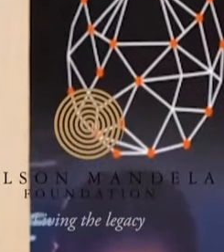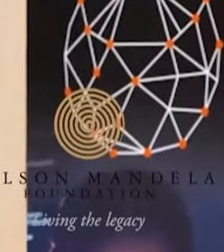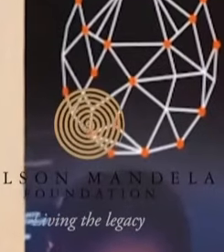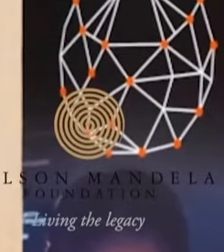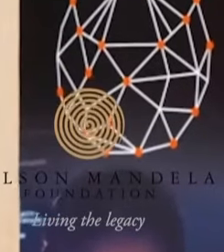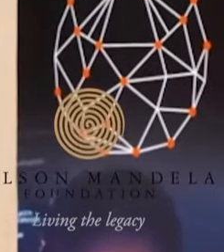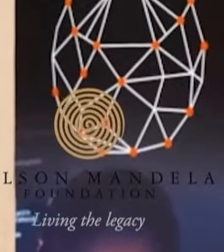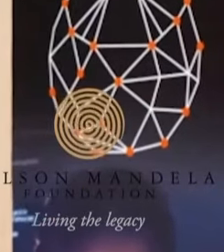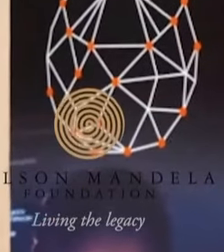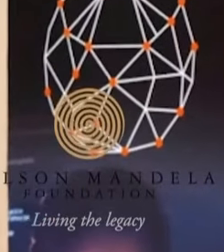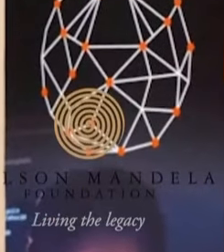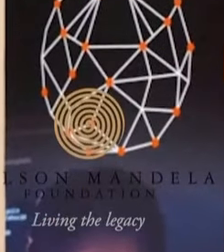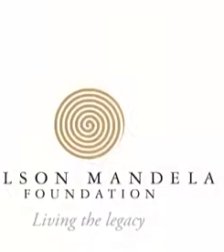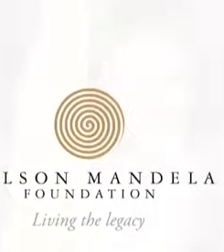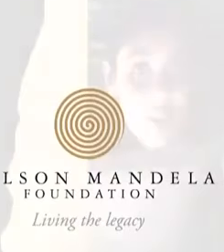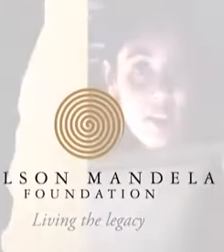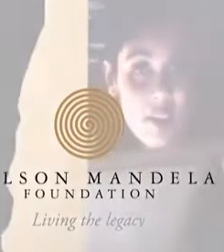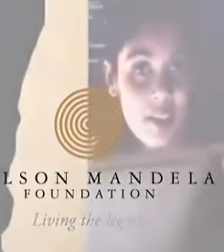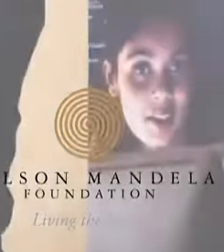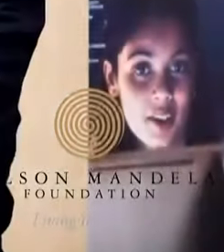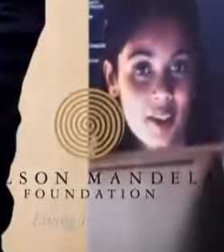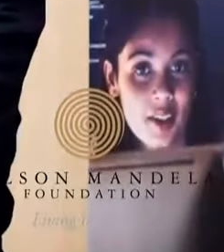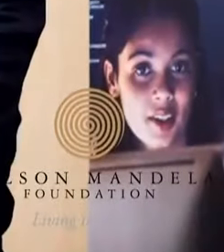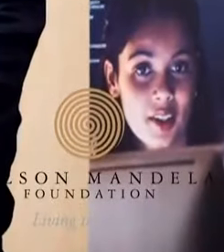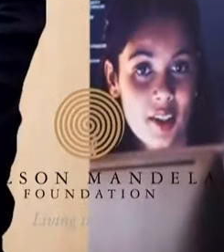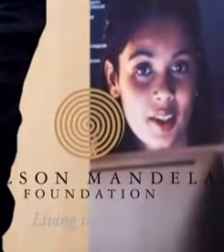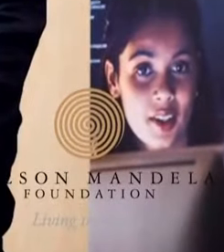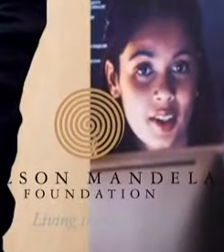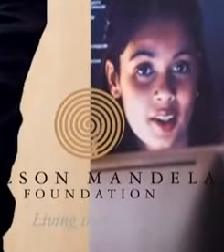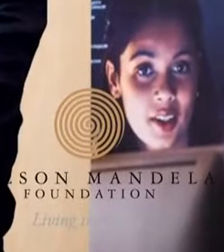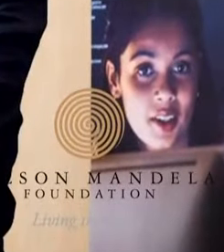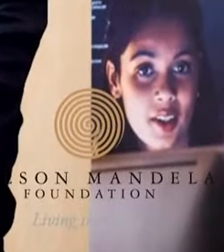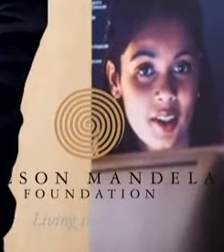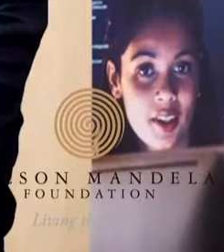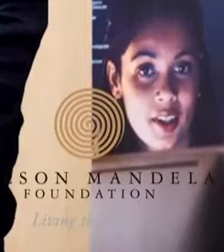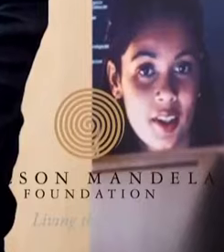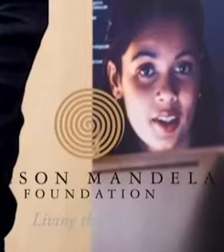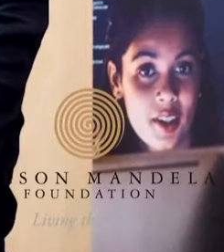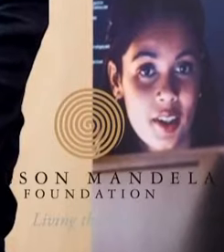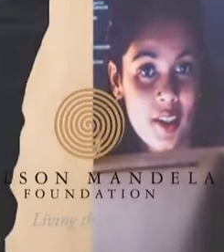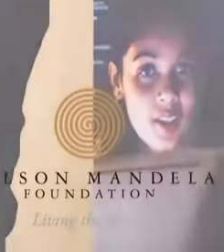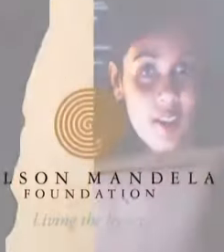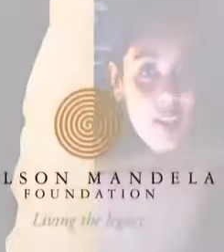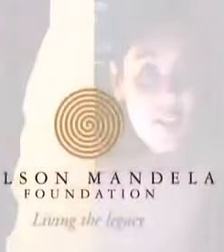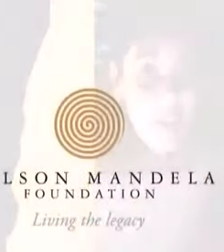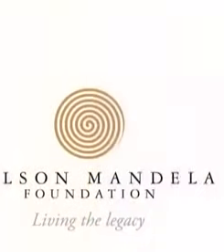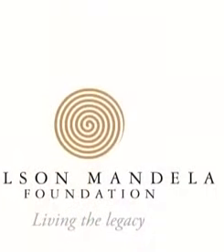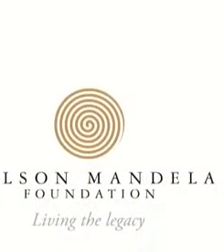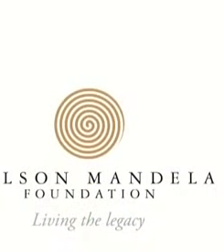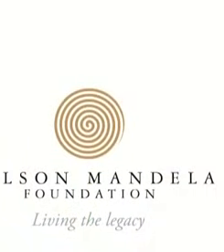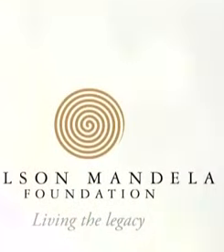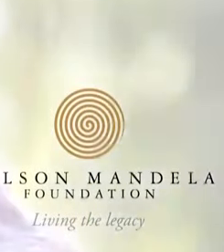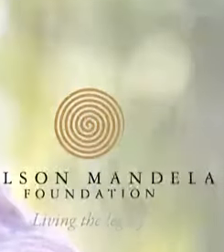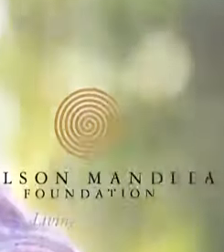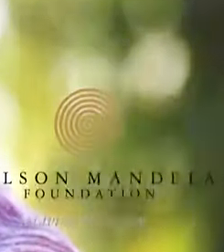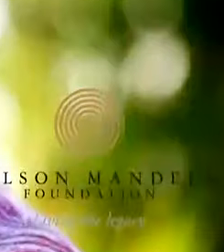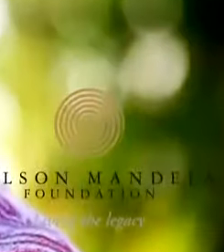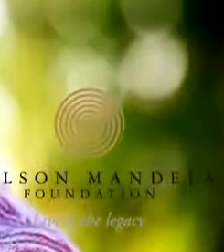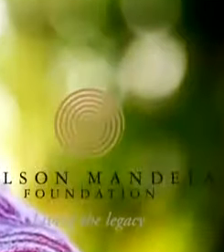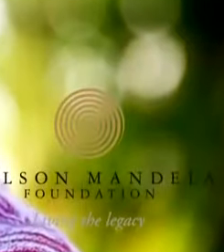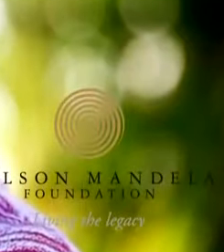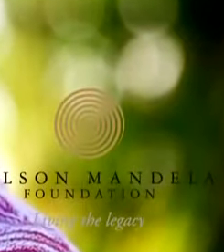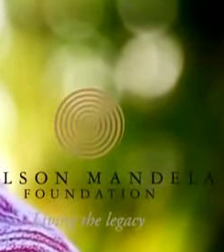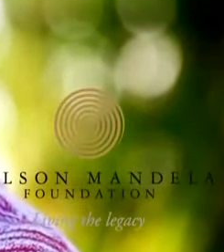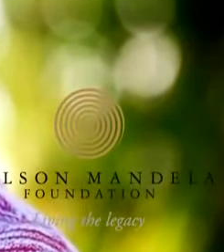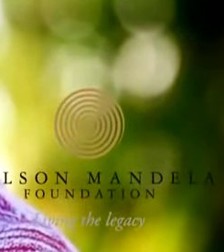300 papers in journals, proceedings, book chapters, and magazines, and he holds 4 patents. Ms.